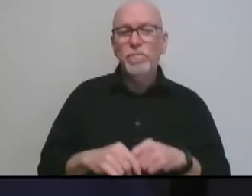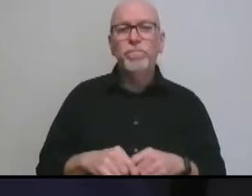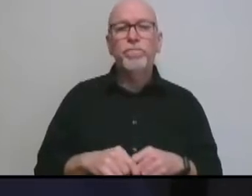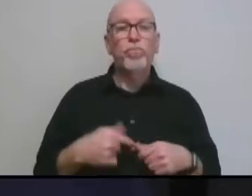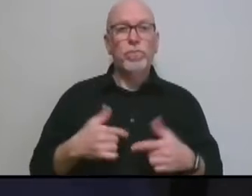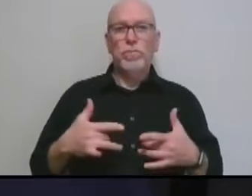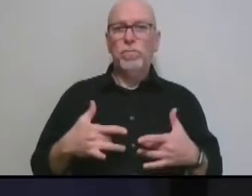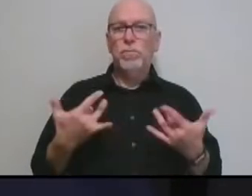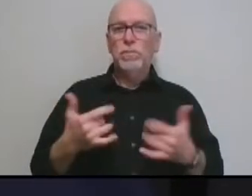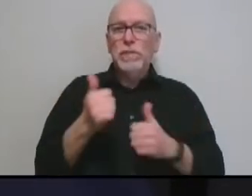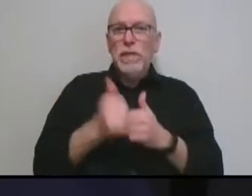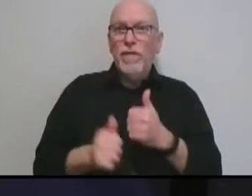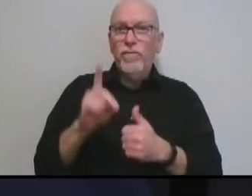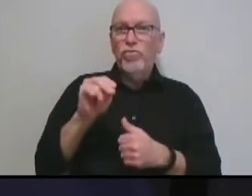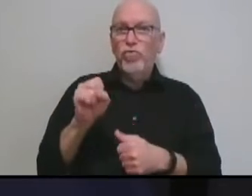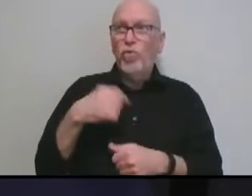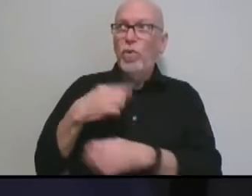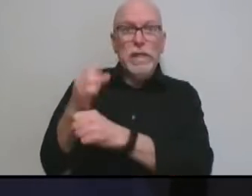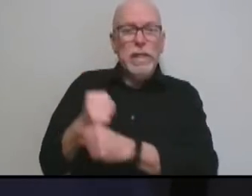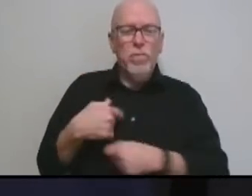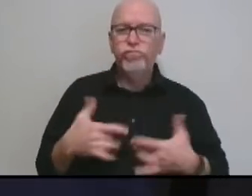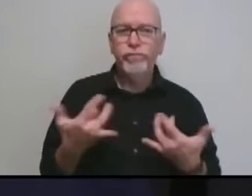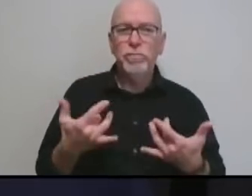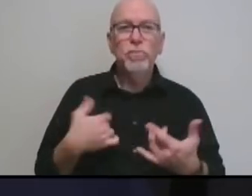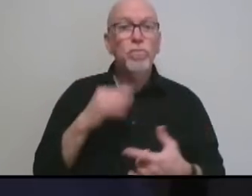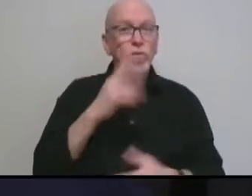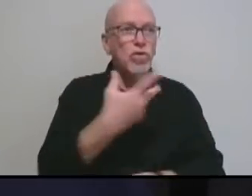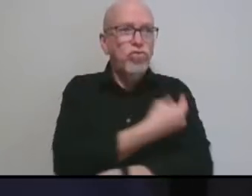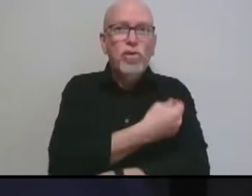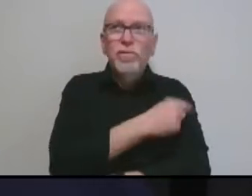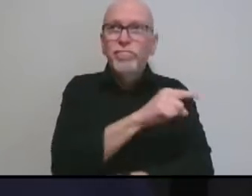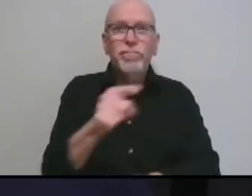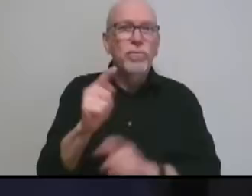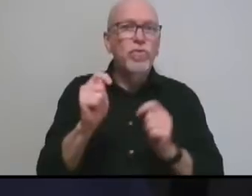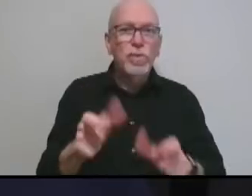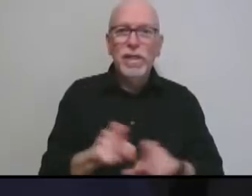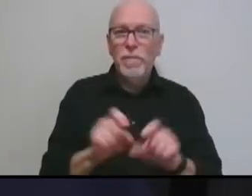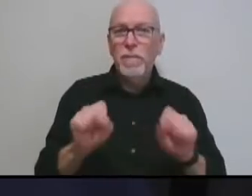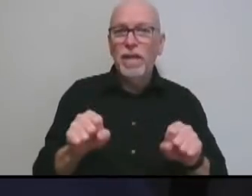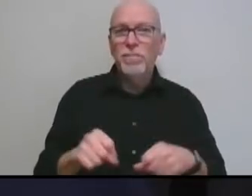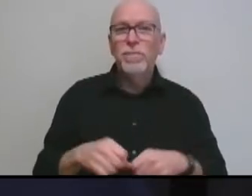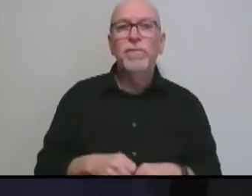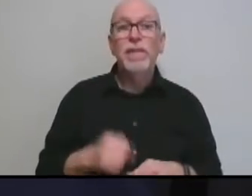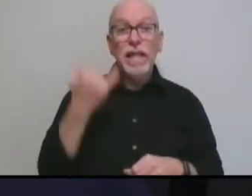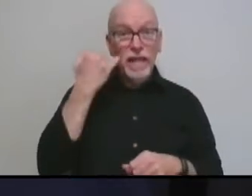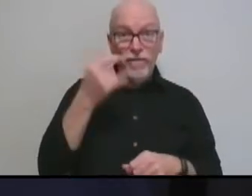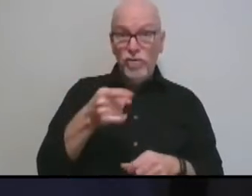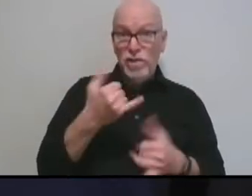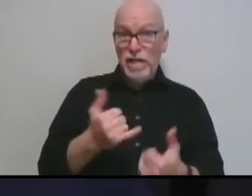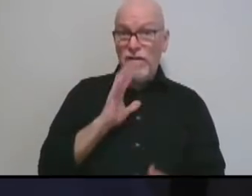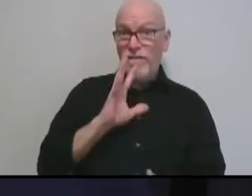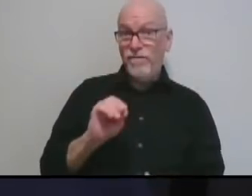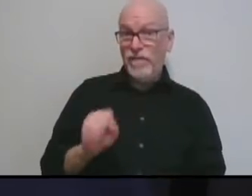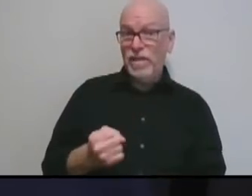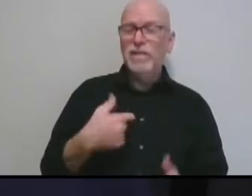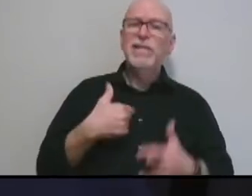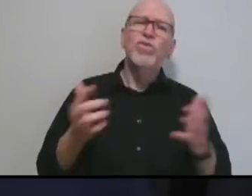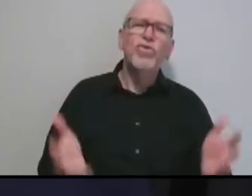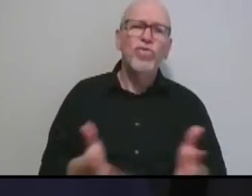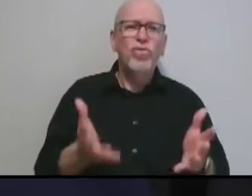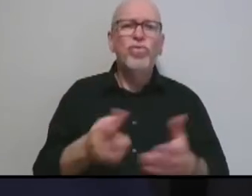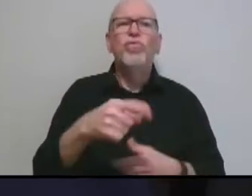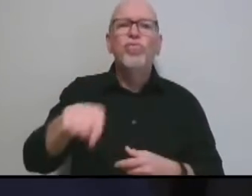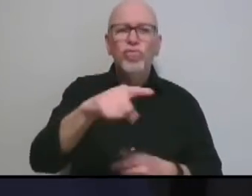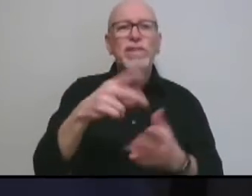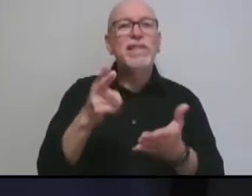dose available to us, and will get shots in arms as quickly as possible. And if you are in your 50s, I encourage you to sign up for your vaccine